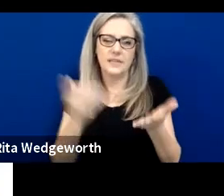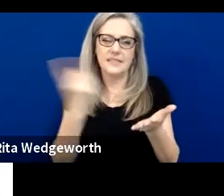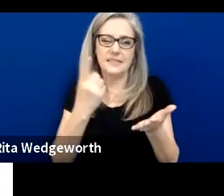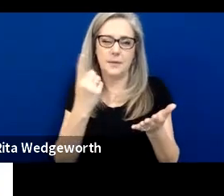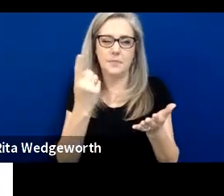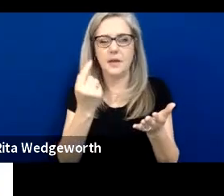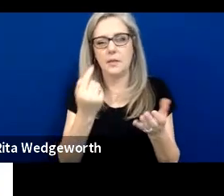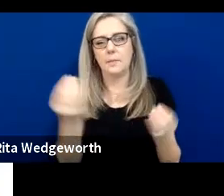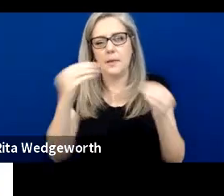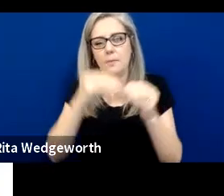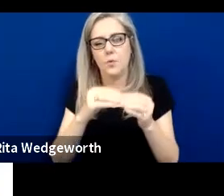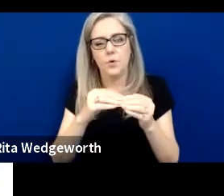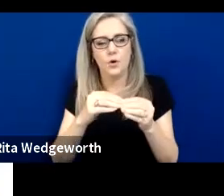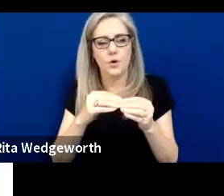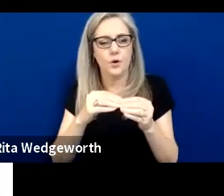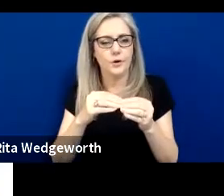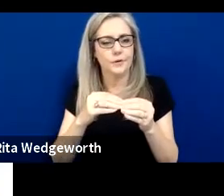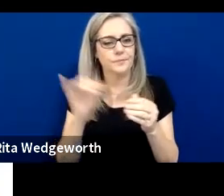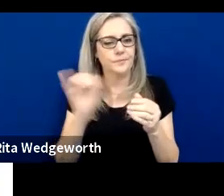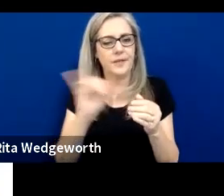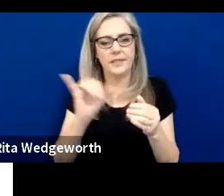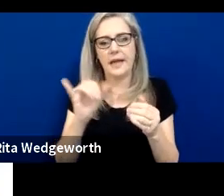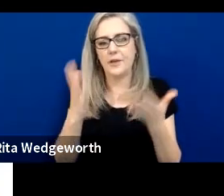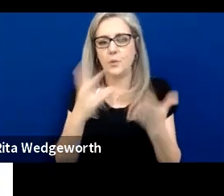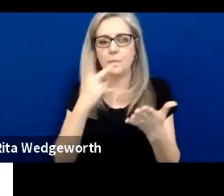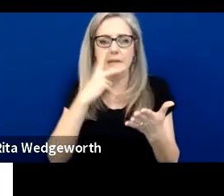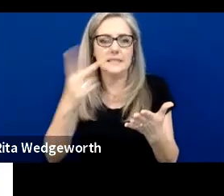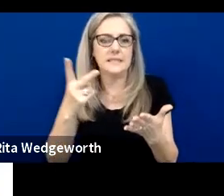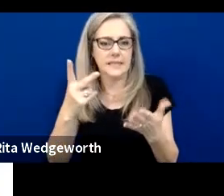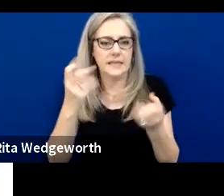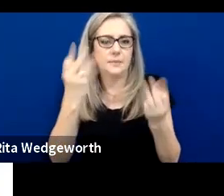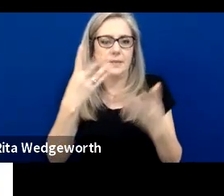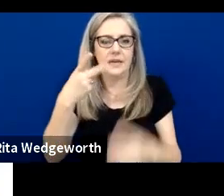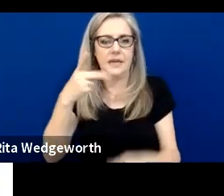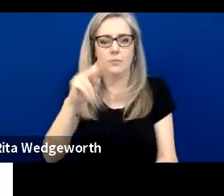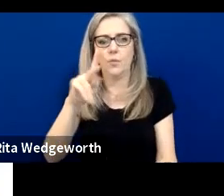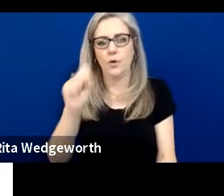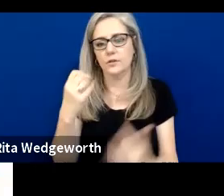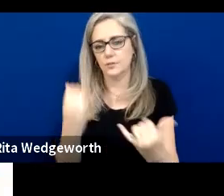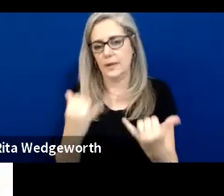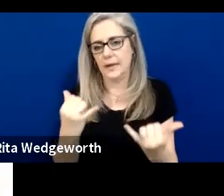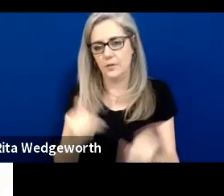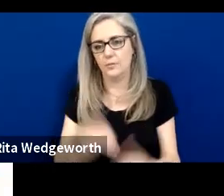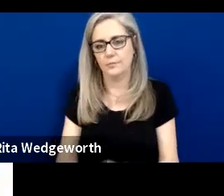more like you might see in a lot of parks.